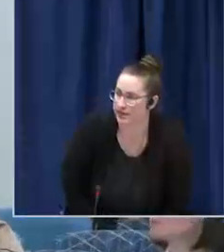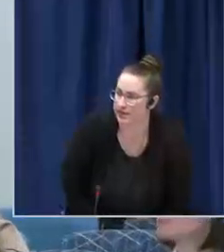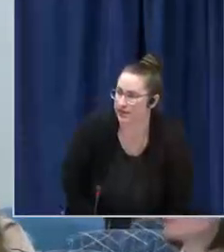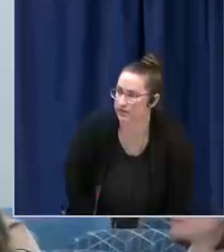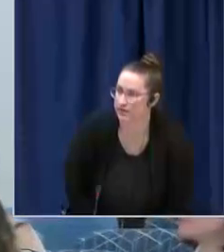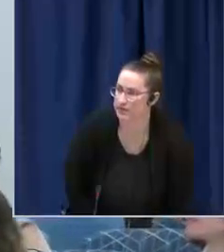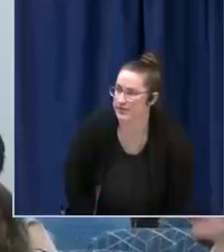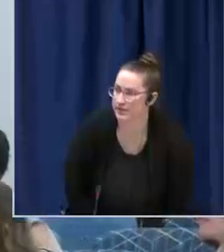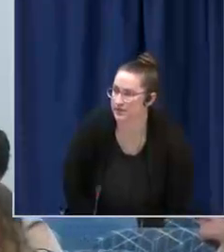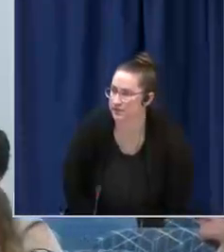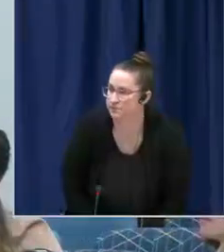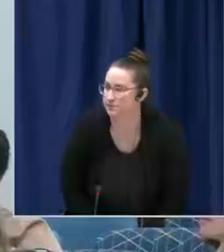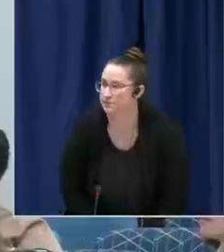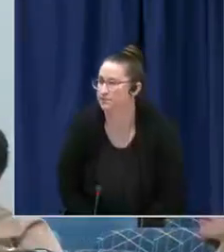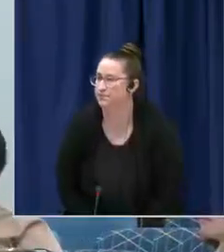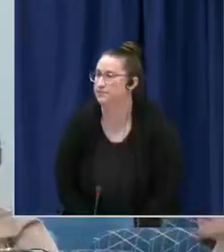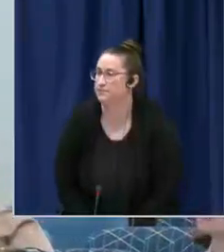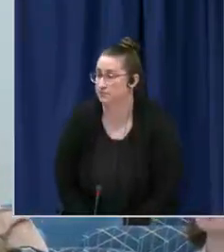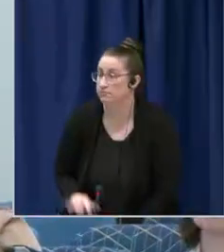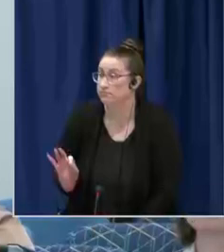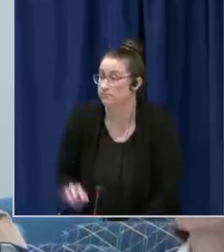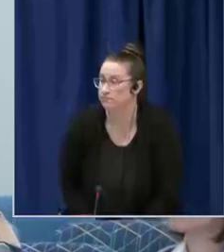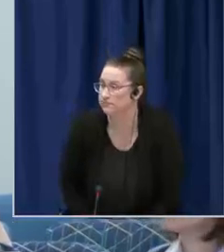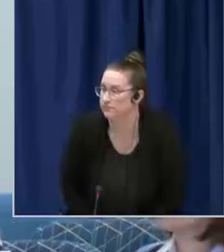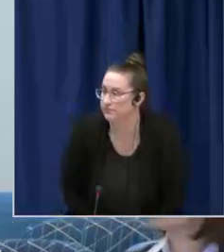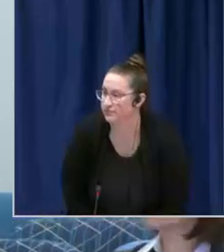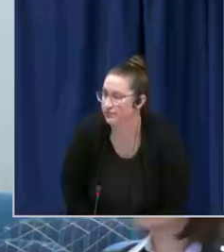AADP abstains.